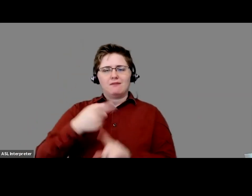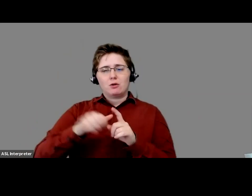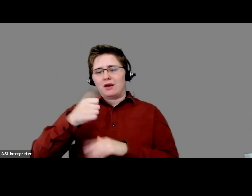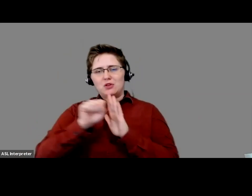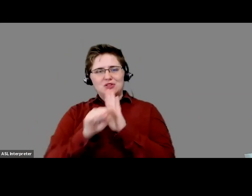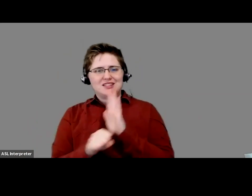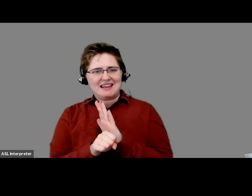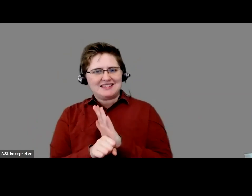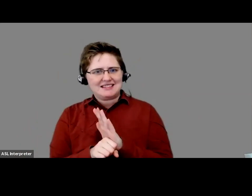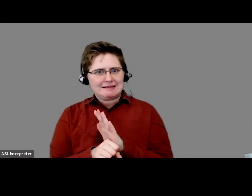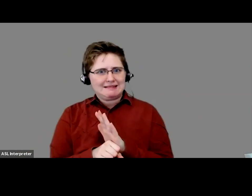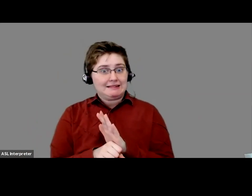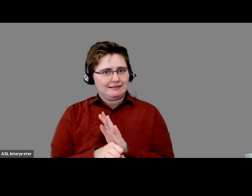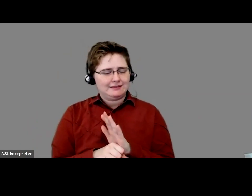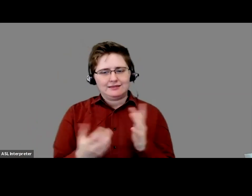states.